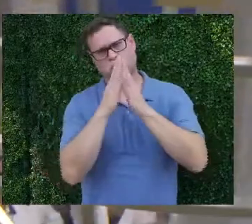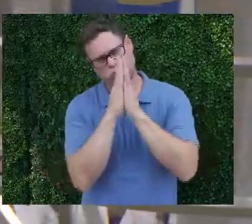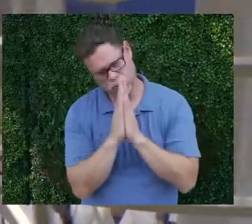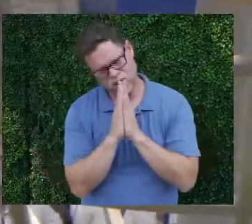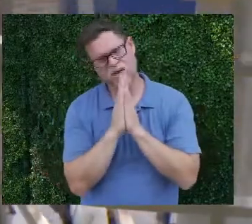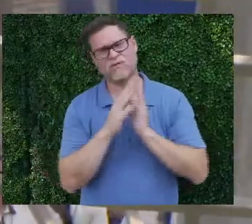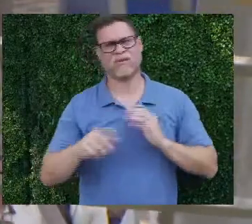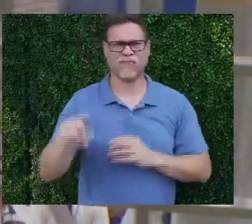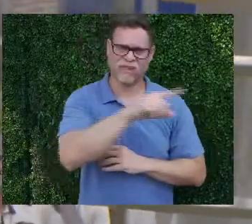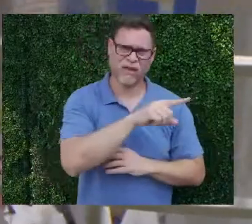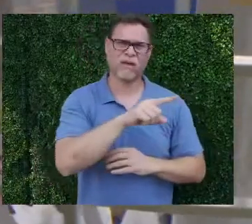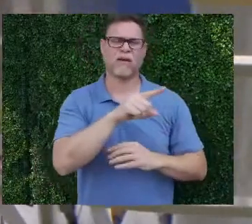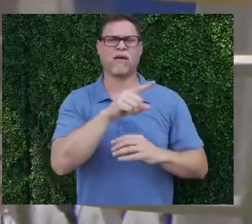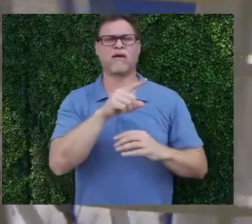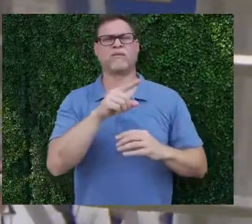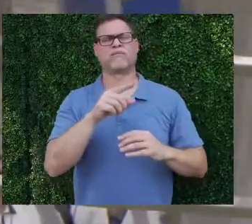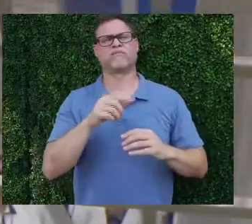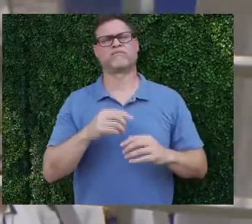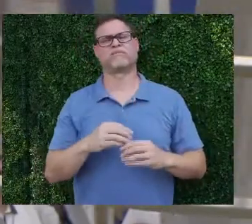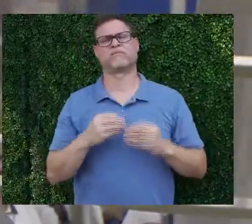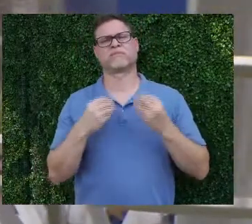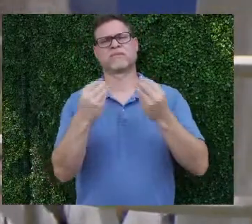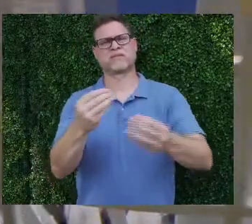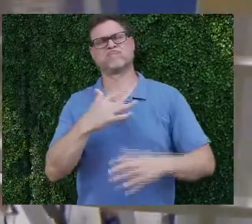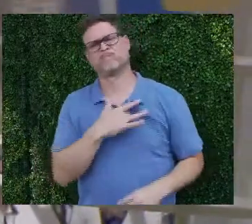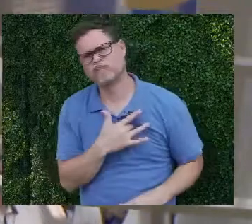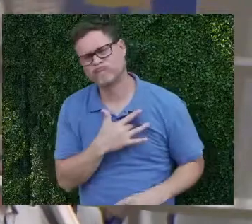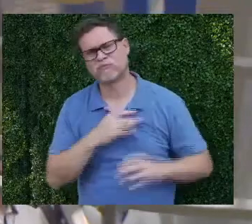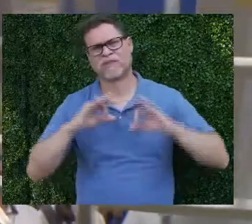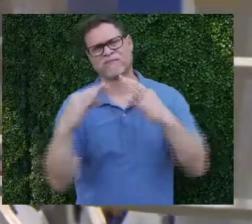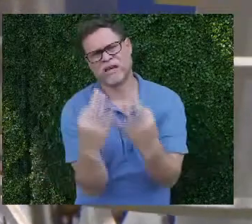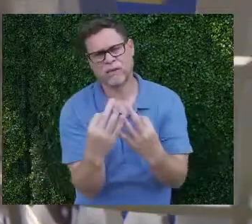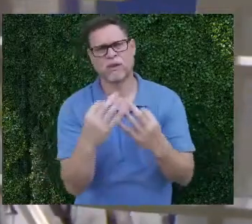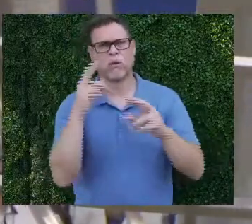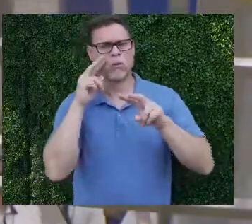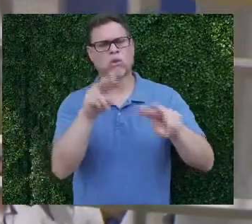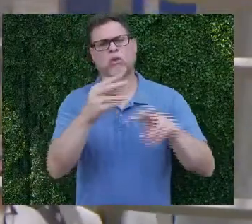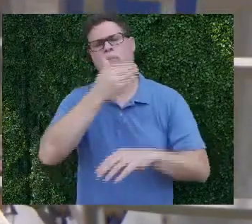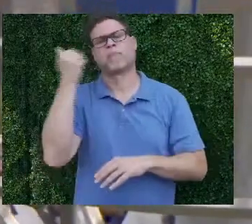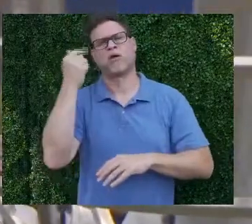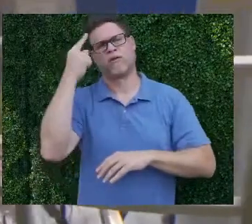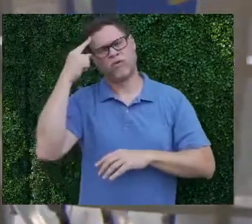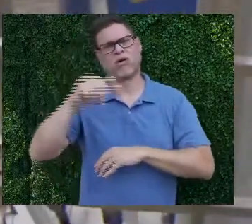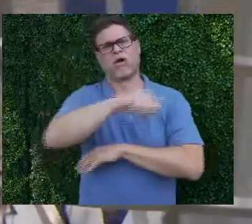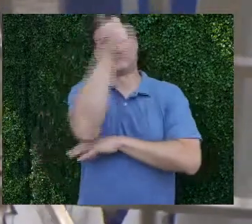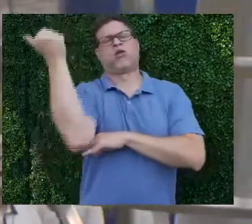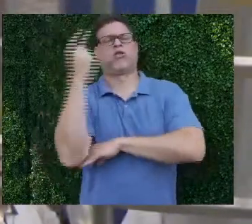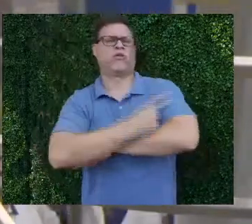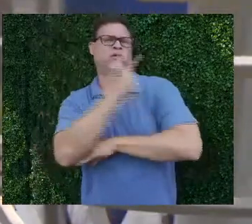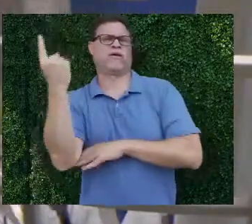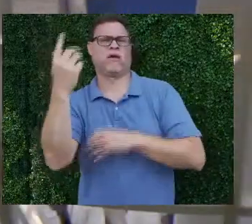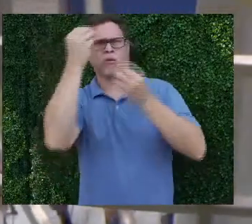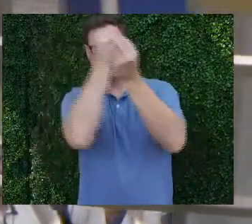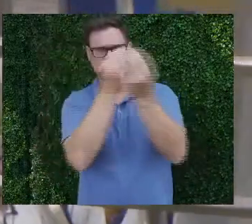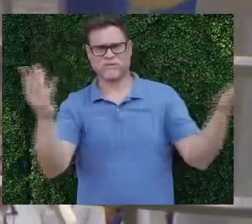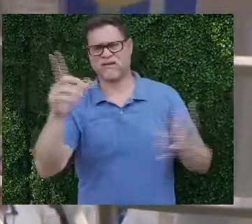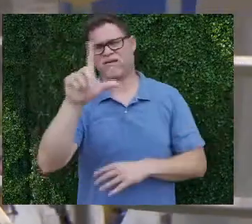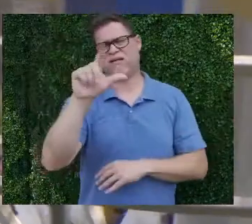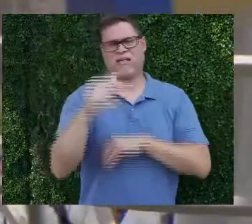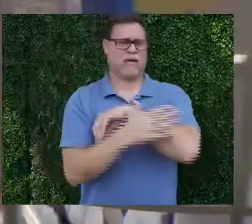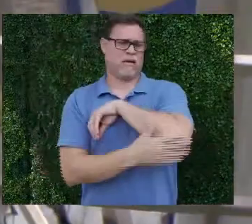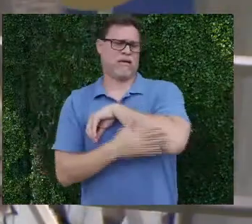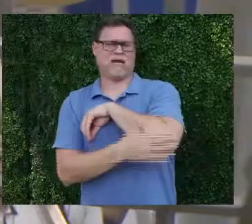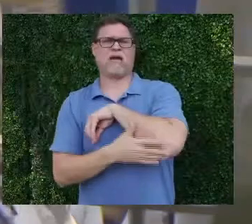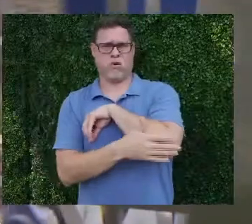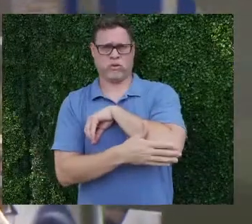and provide condolences to their family, we also look forward to a better day. And I do want to say that LA County has